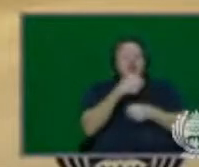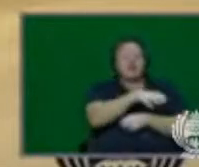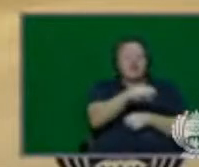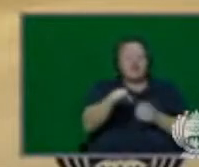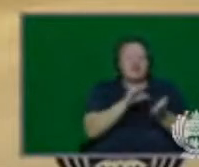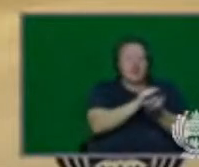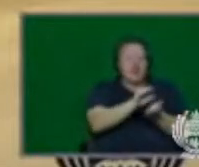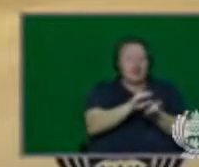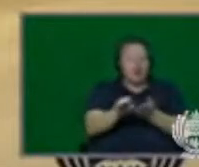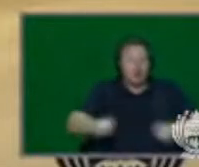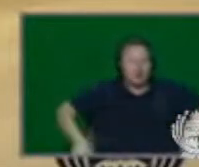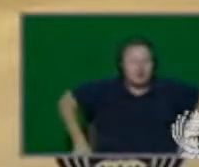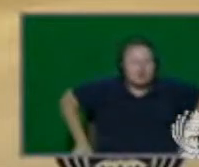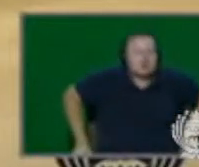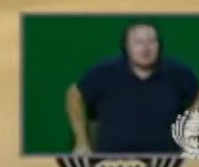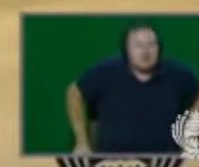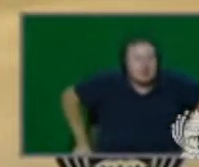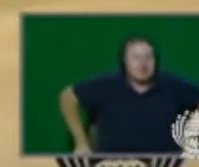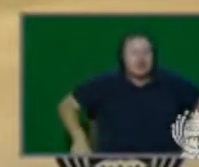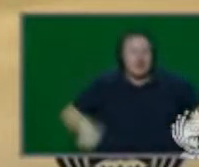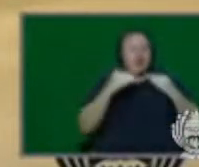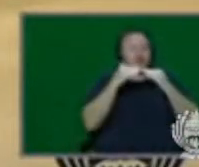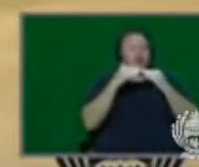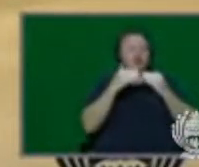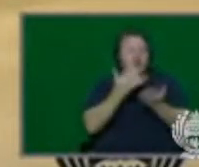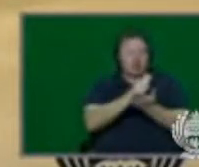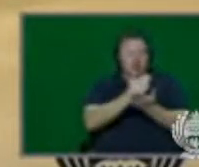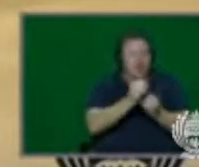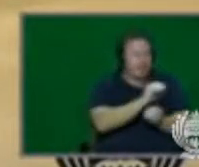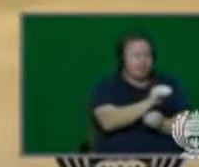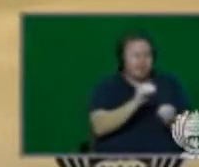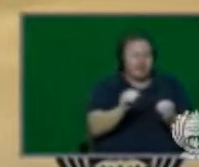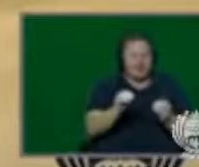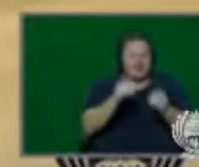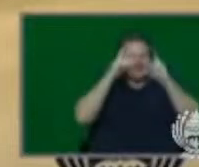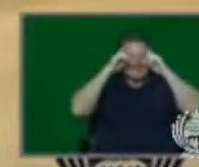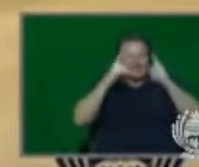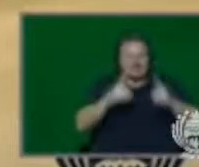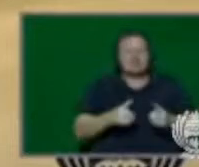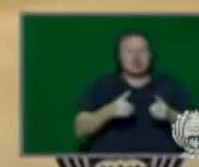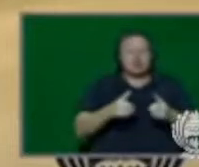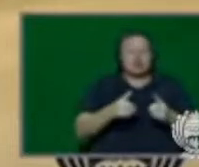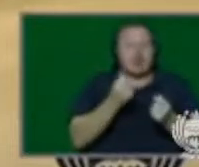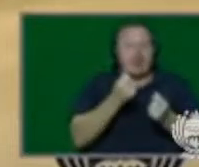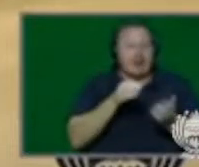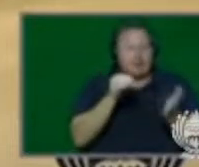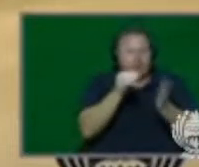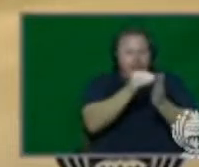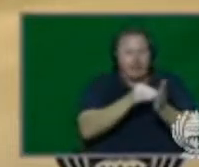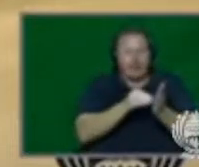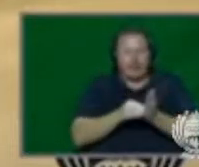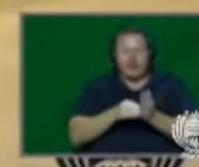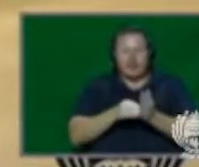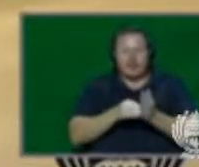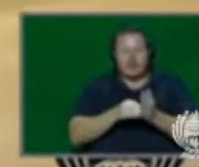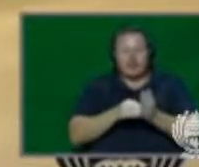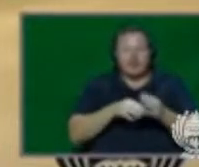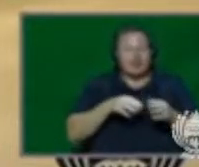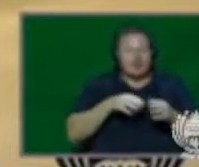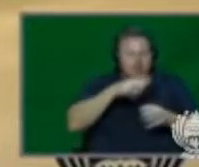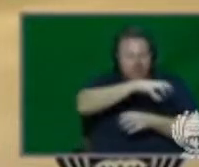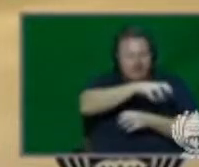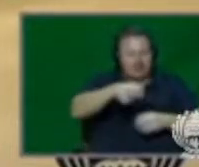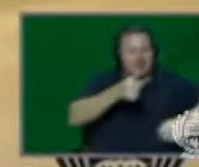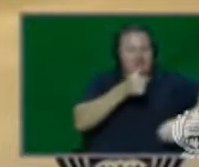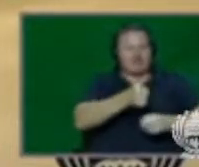part of the equitable share, the decision to divide that money and allocate becomes a provincial one.